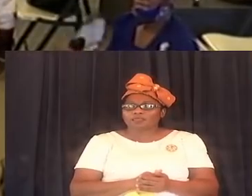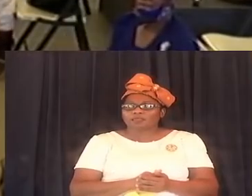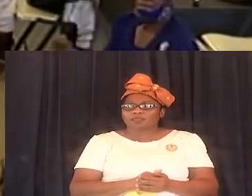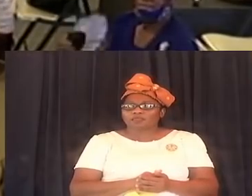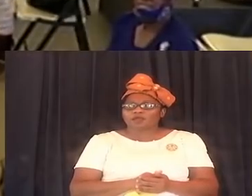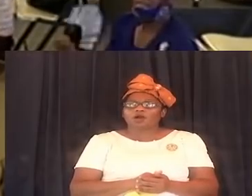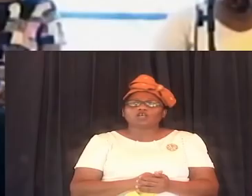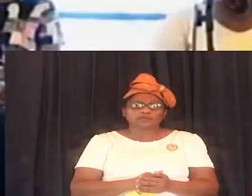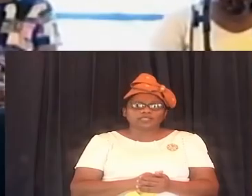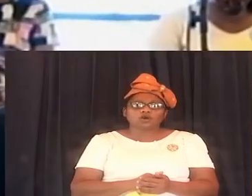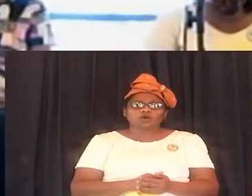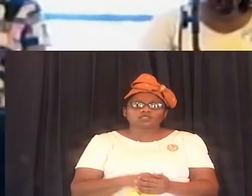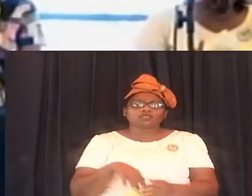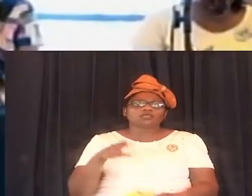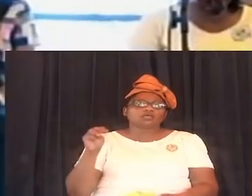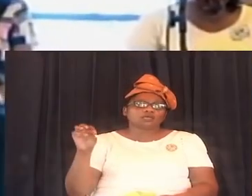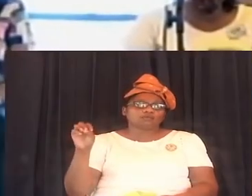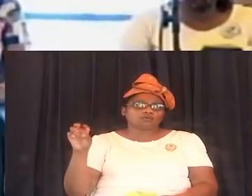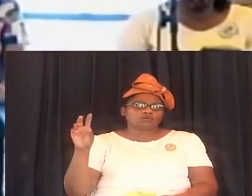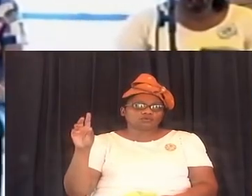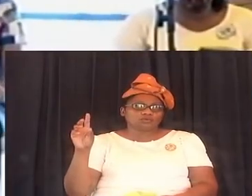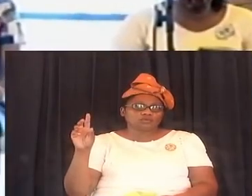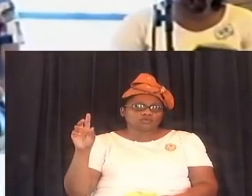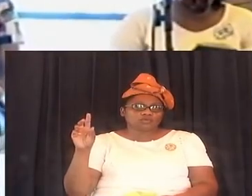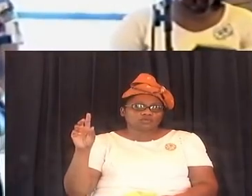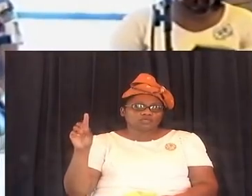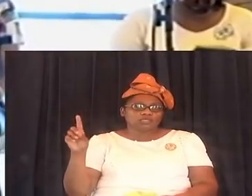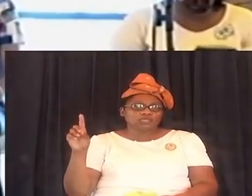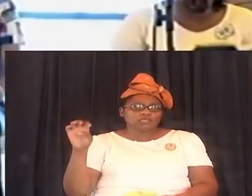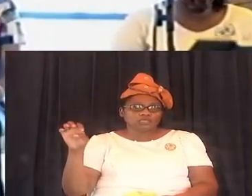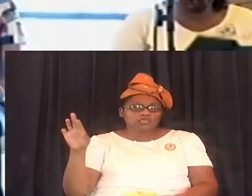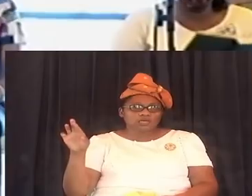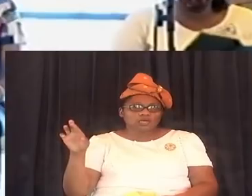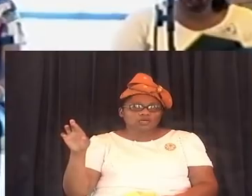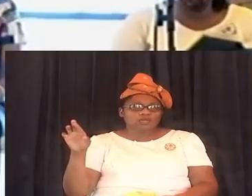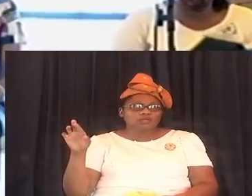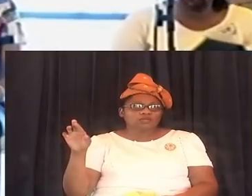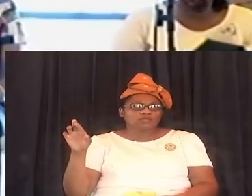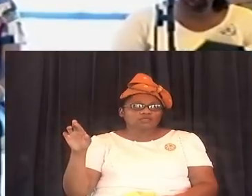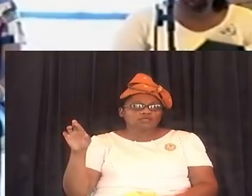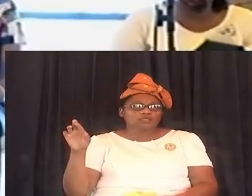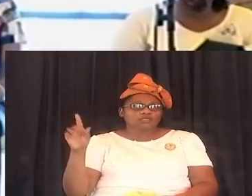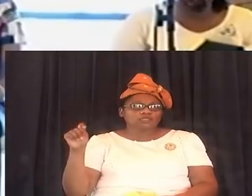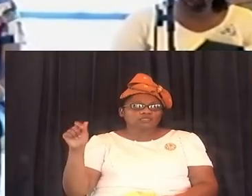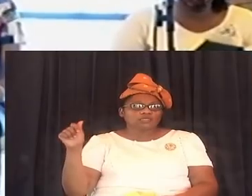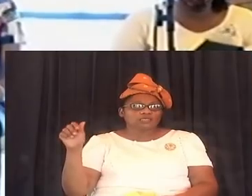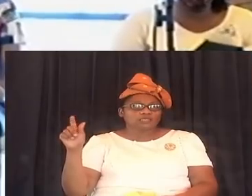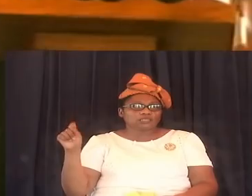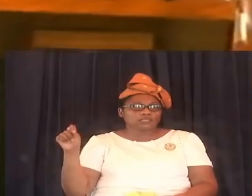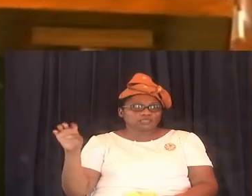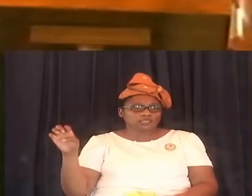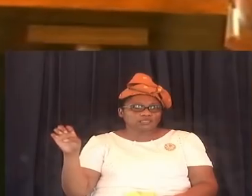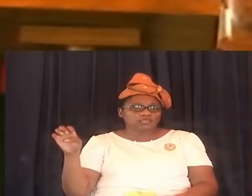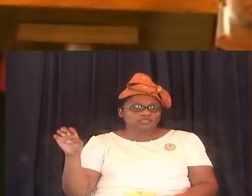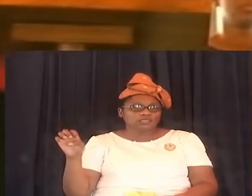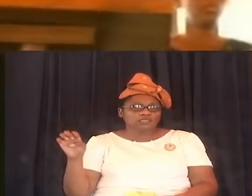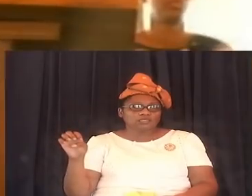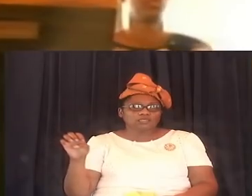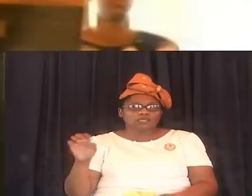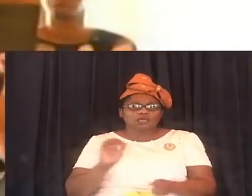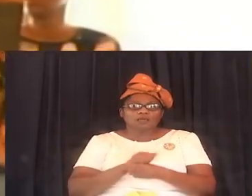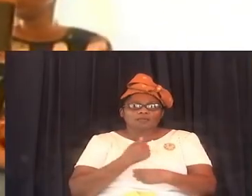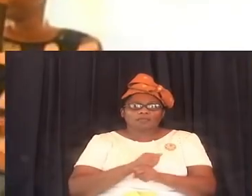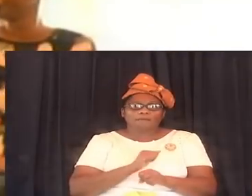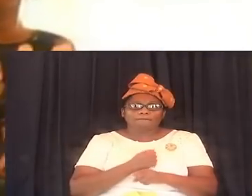lift your hands. You know, I believe that today is a special day because God had designed this day from before time began